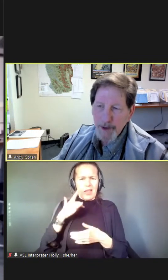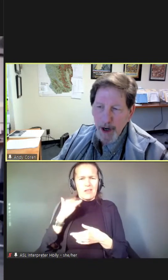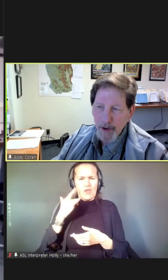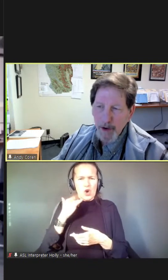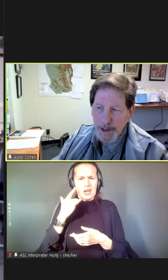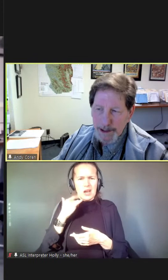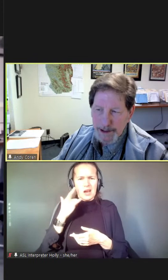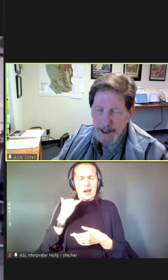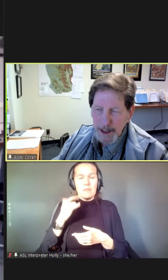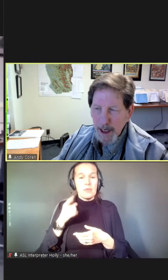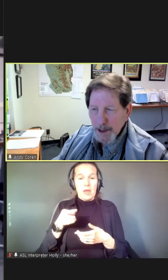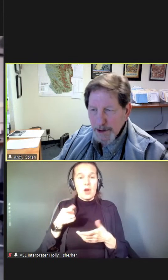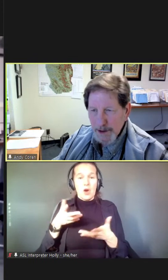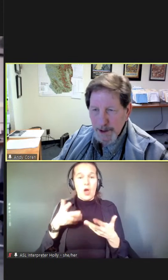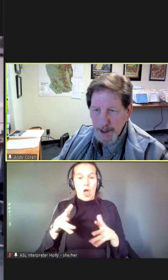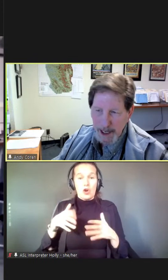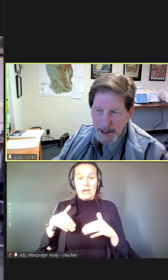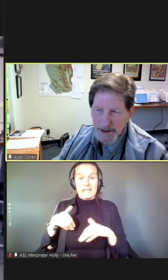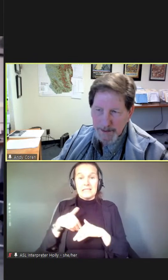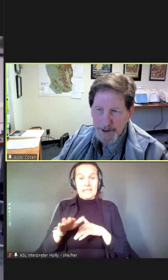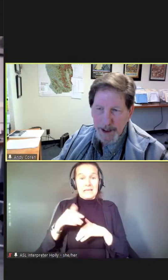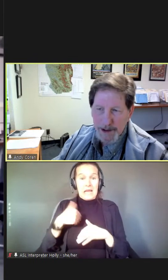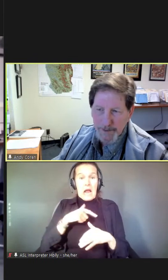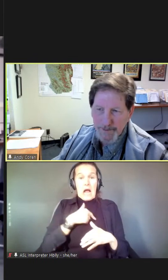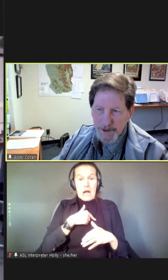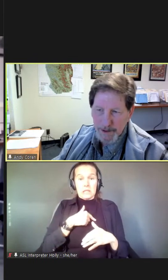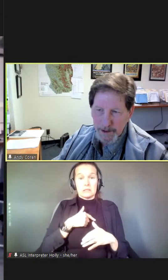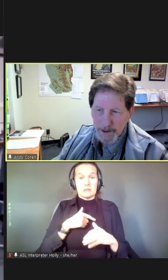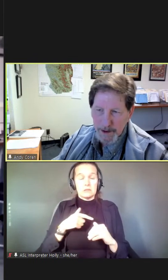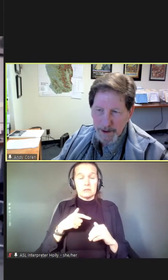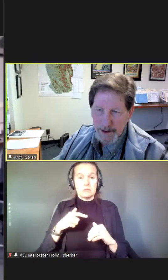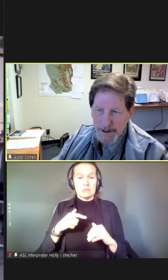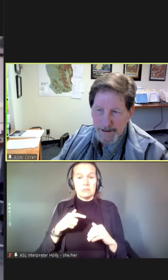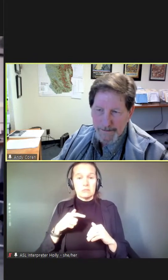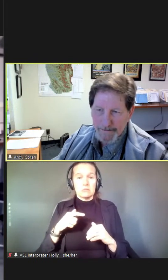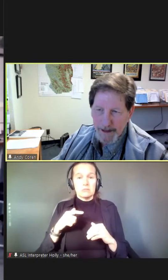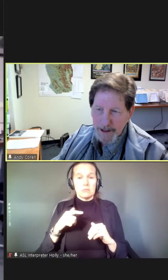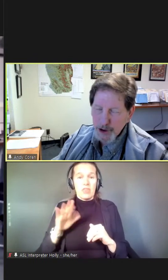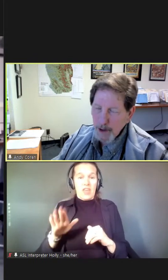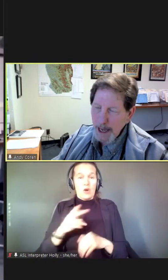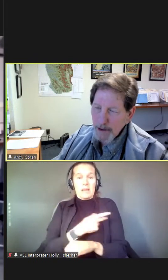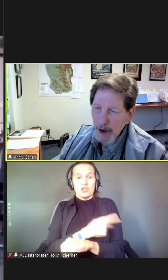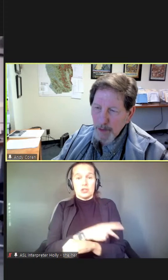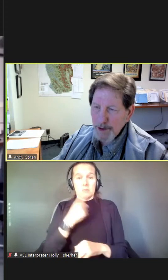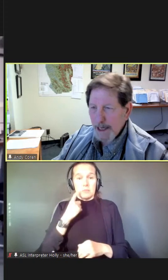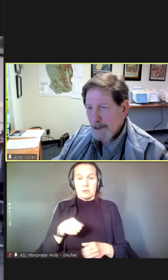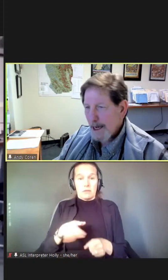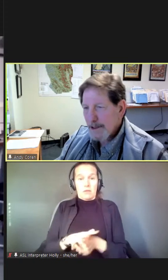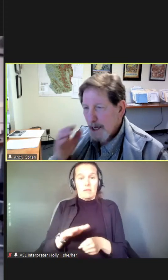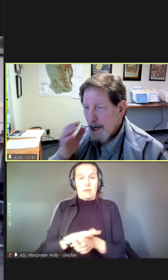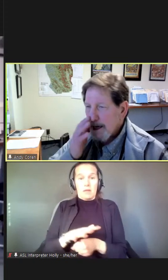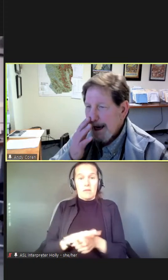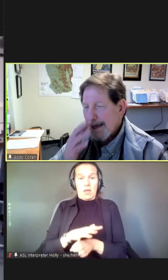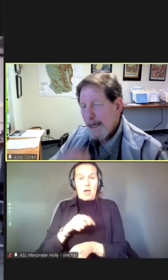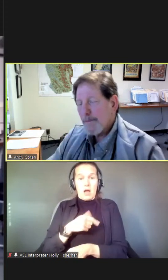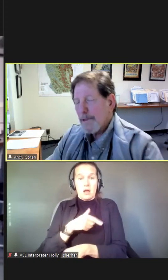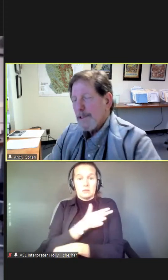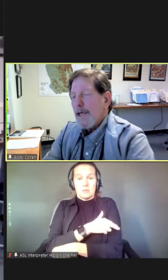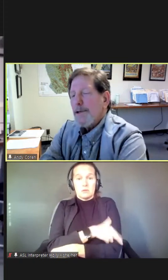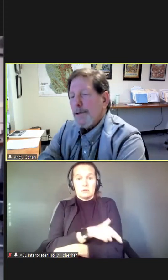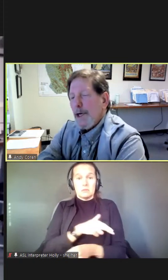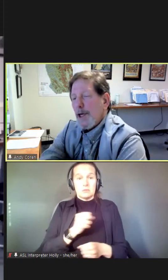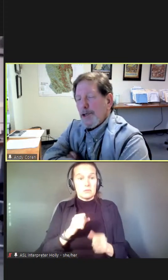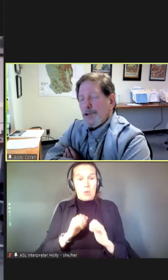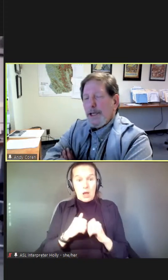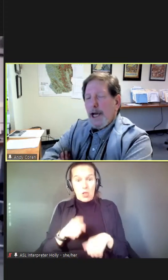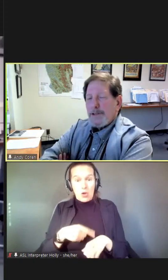California, are already sending us their cases because they're filled. And so how long will that last? I can't really